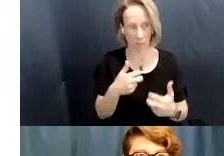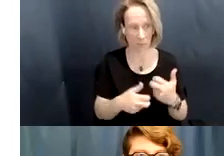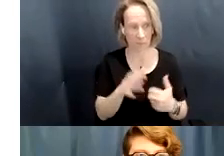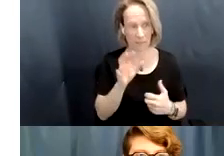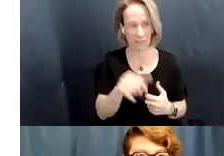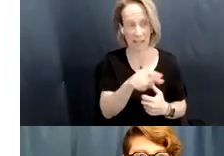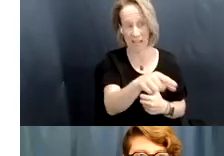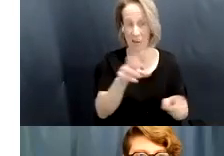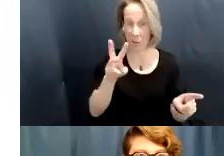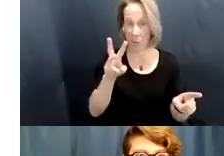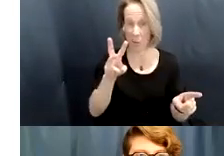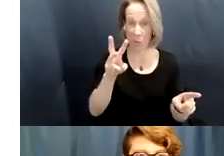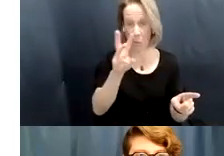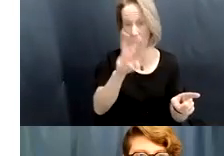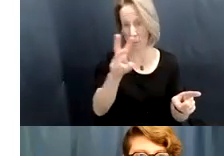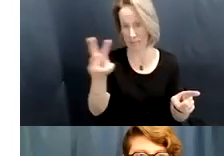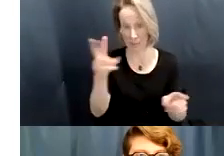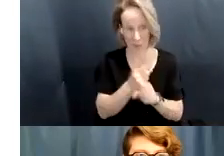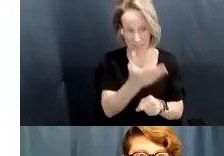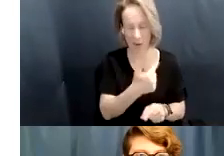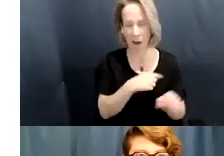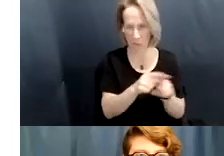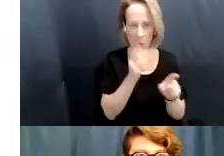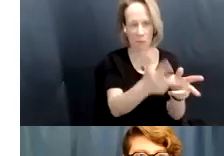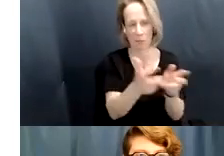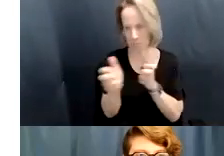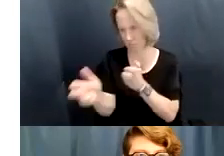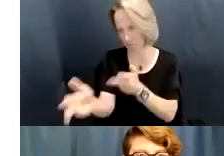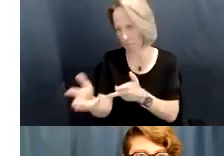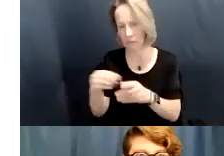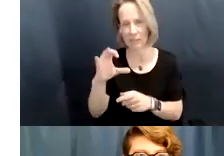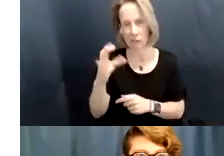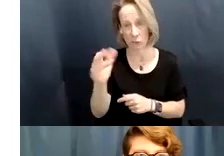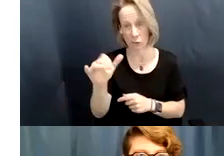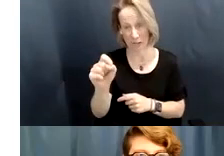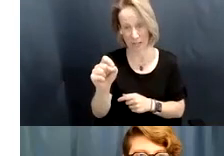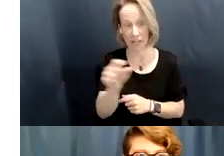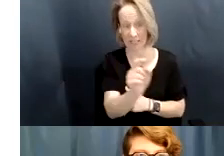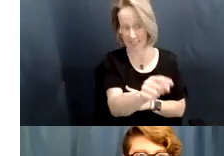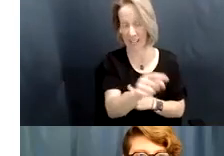also put in the chat, they offer virtual support groups for